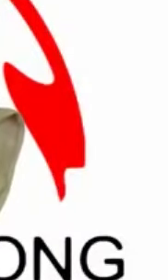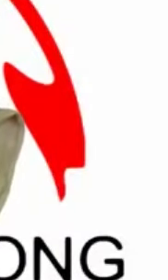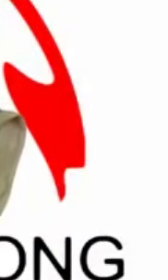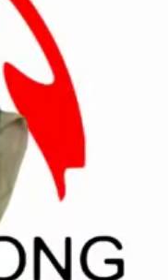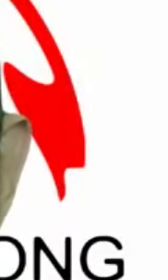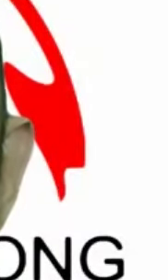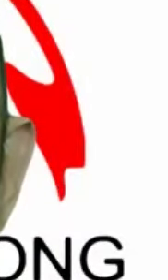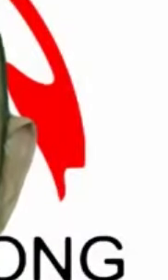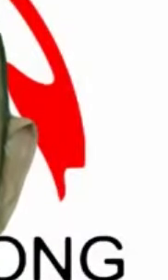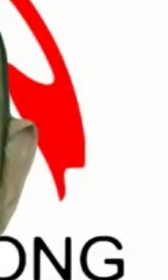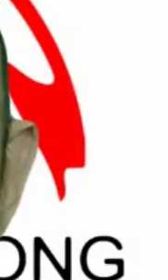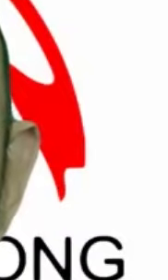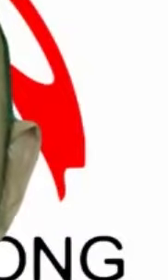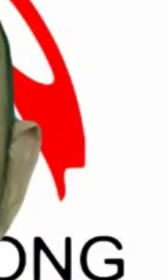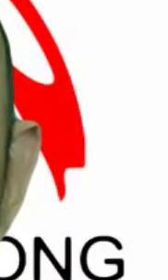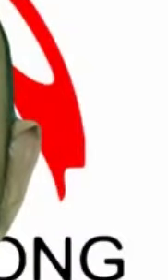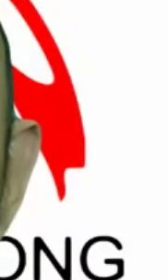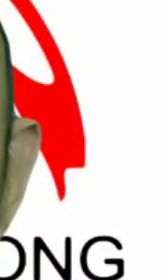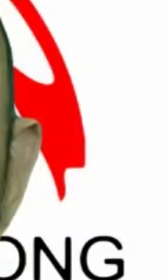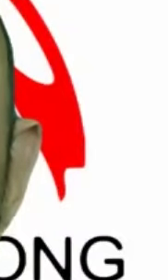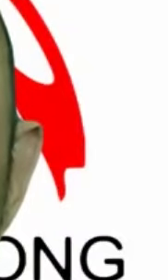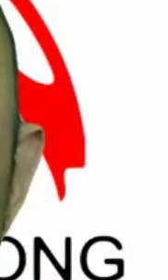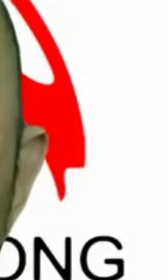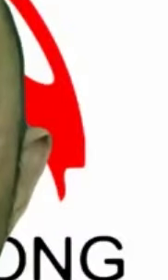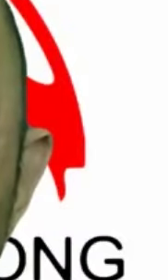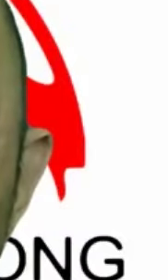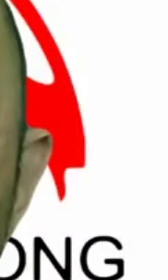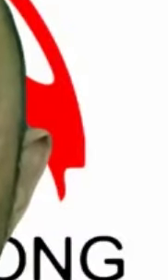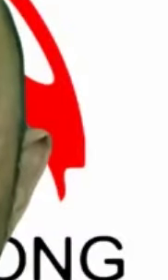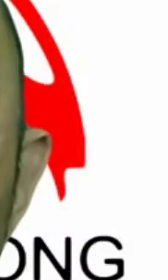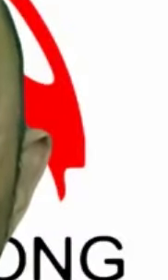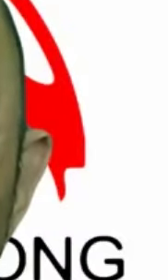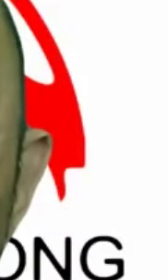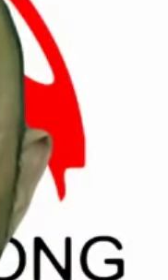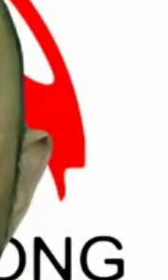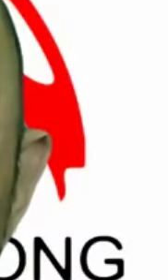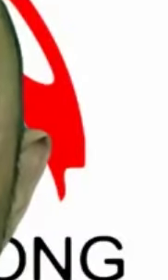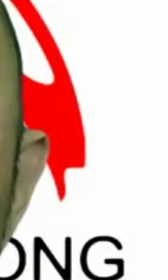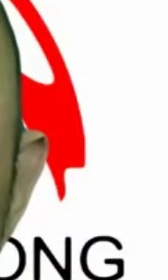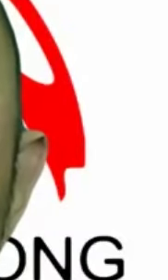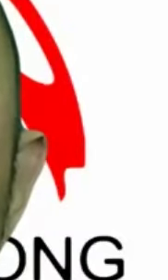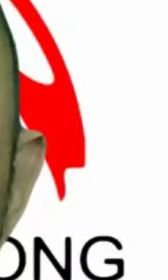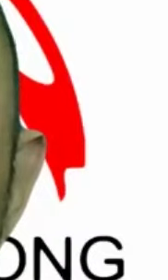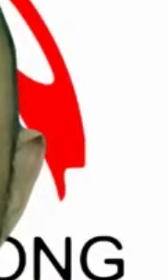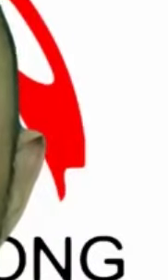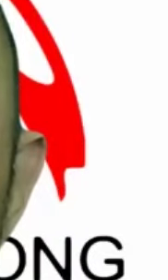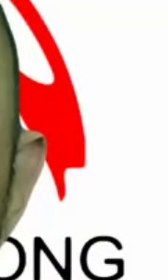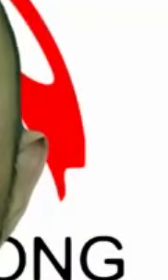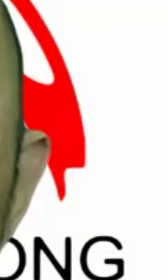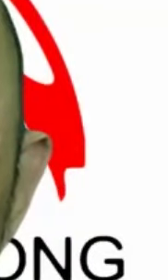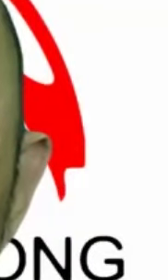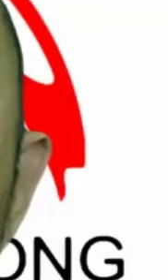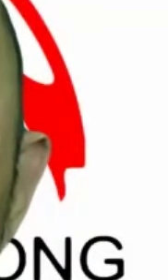participation. When we talk about the disability scorecard applied to cities,